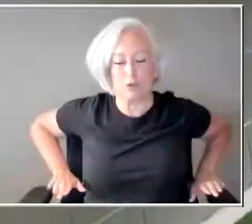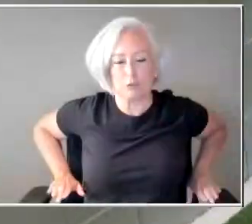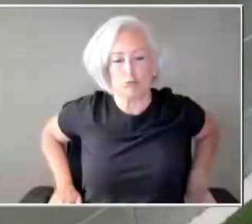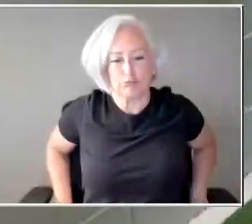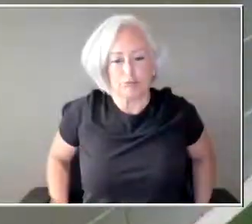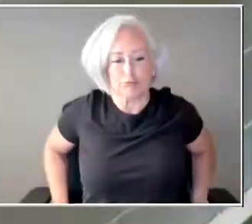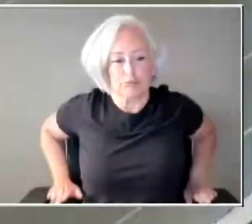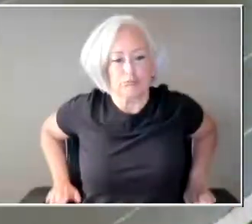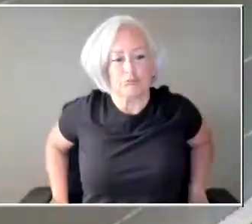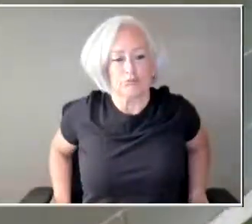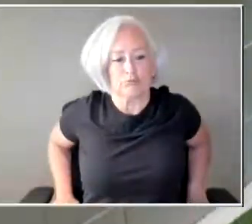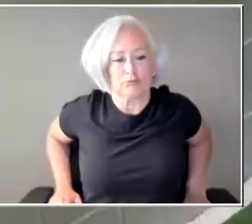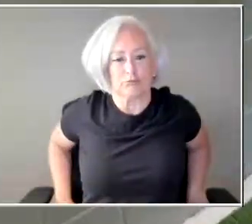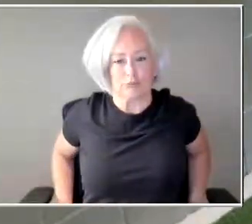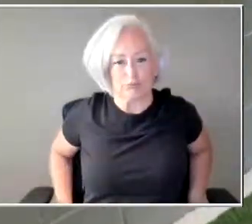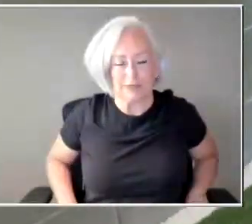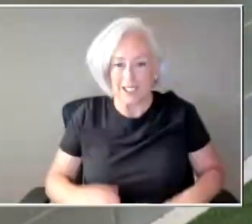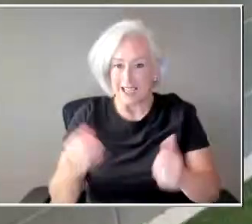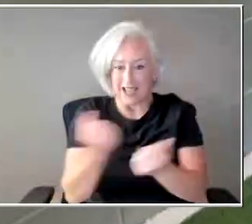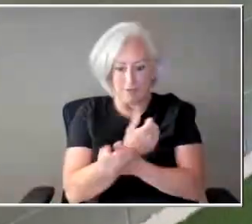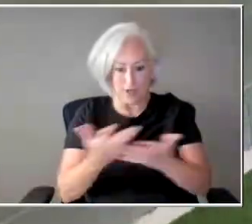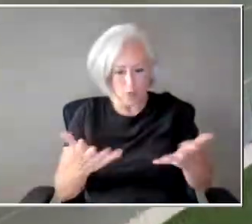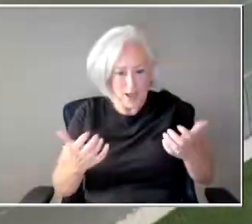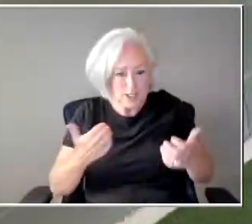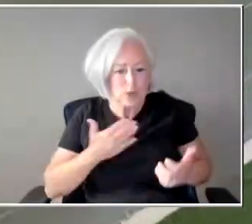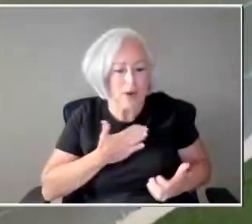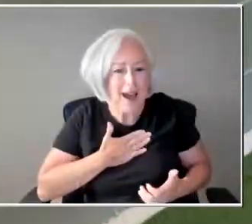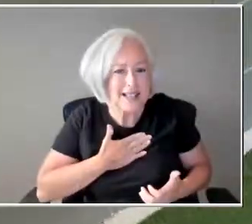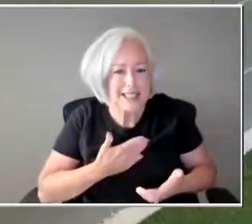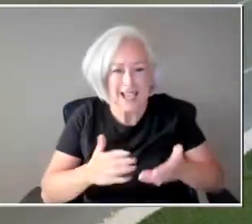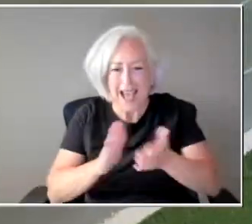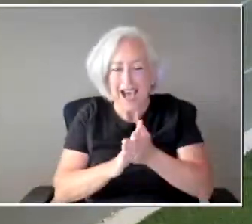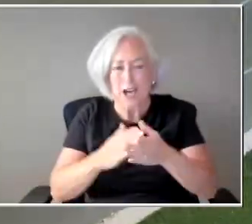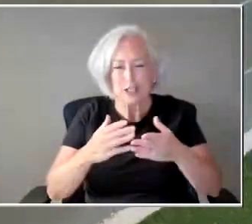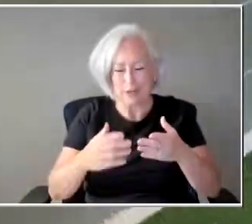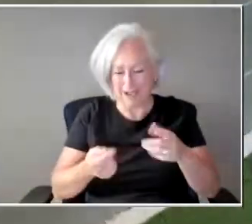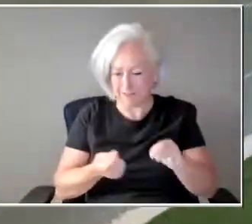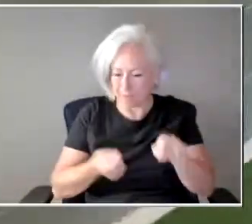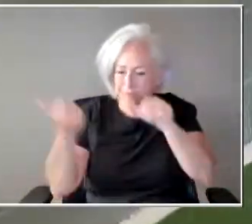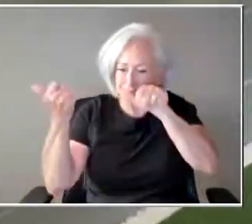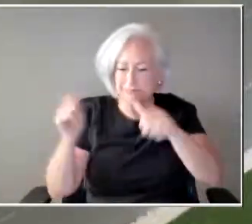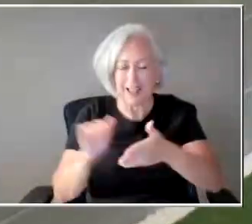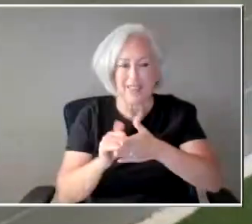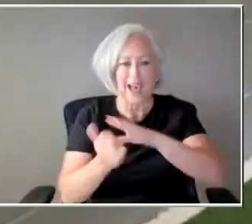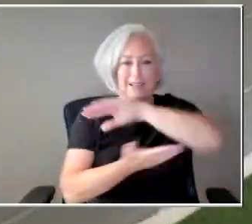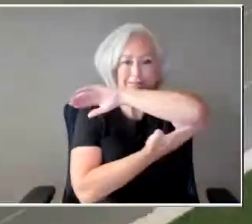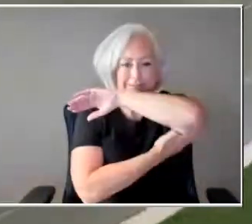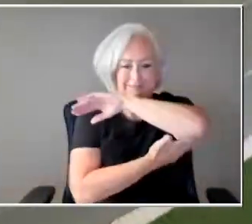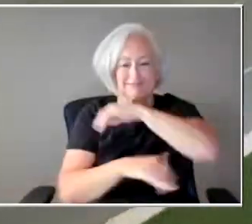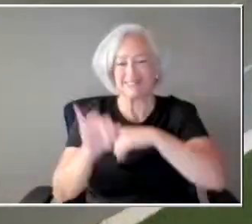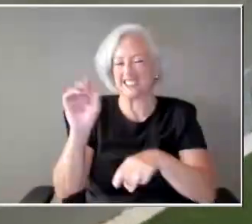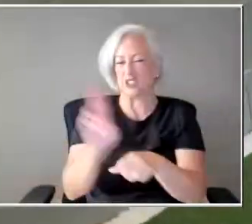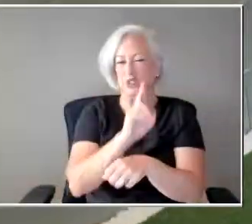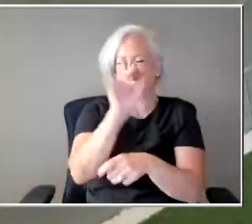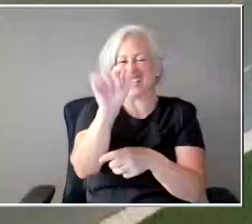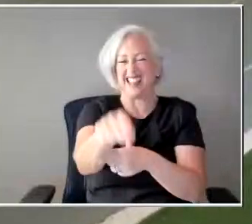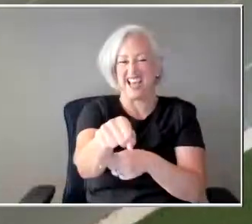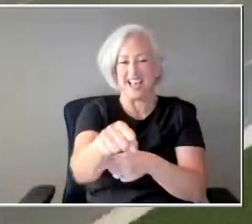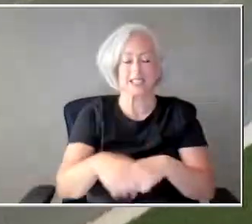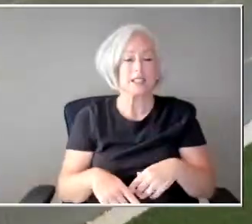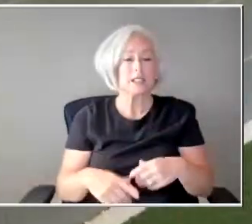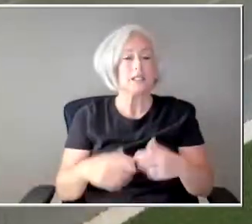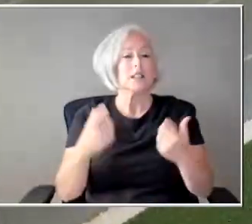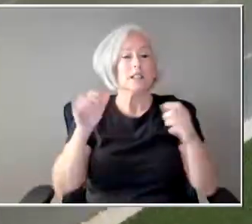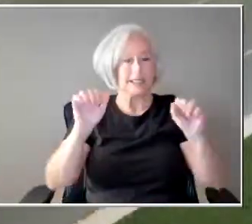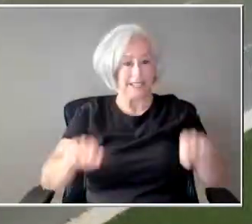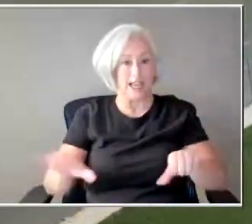and everybody always wants to ask how do they get rid of that on the back of the arm. So this is it right here. Now, can you extend your legs too? Yep. So then again, to